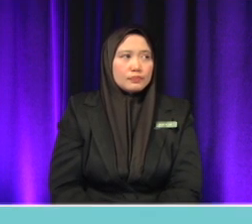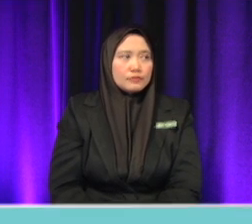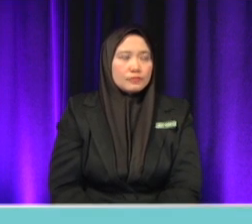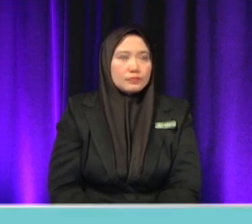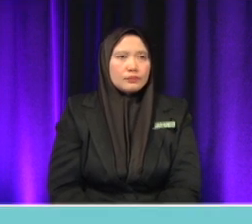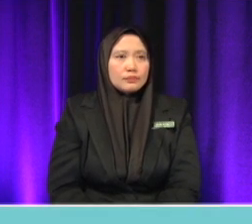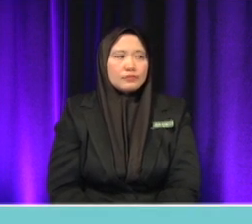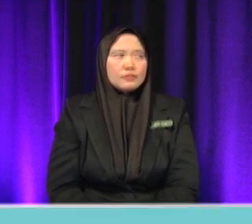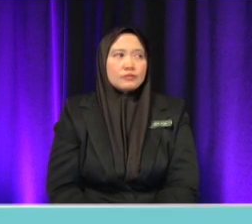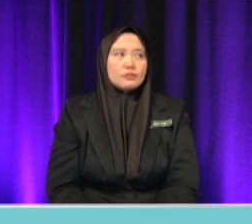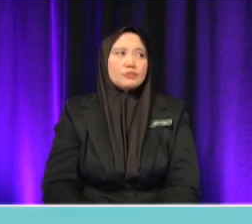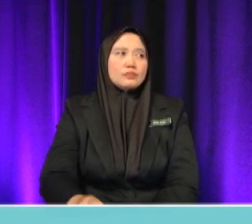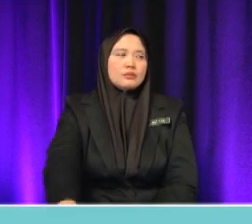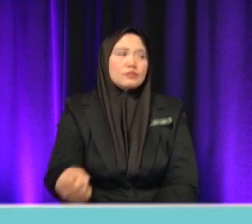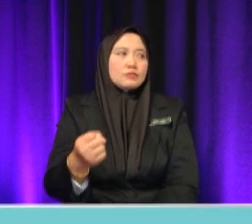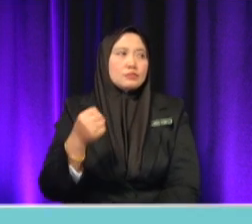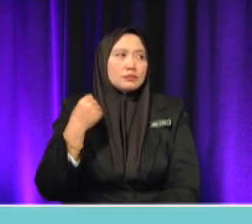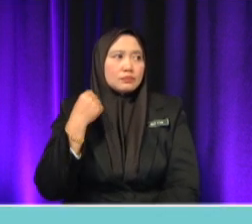She has raised over